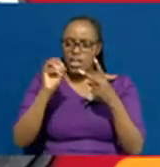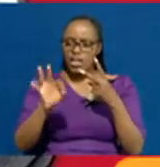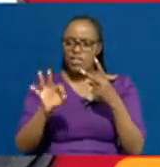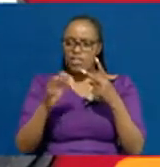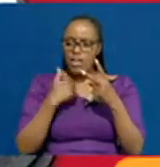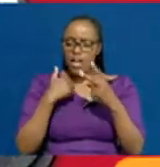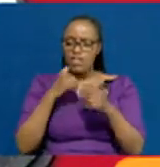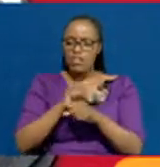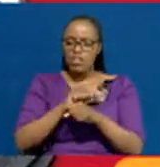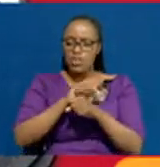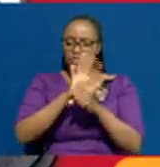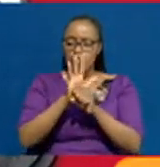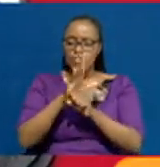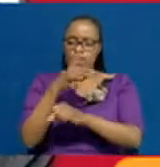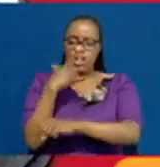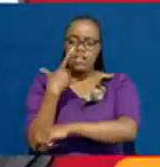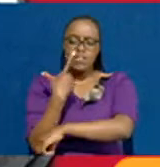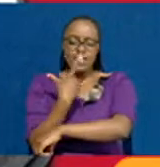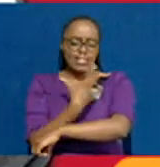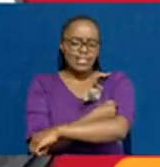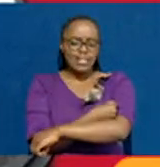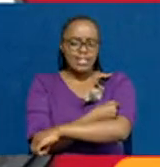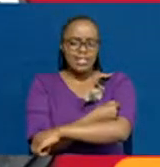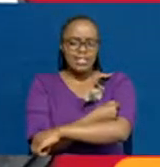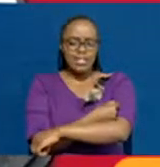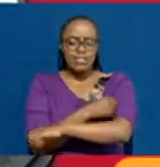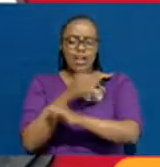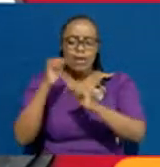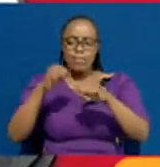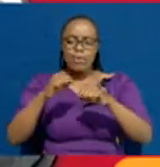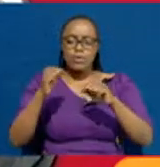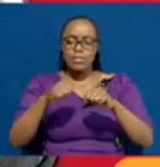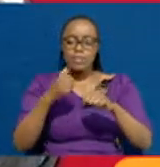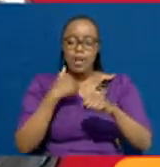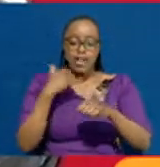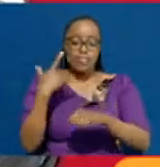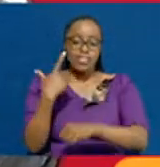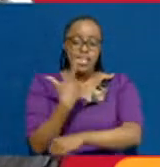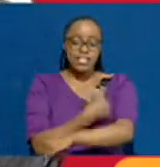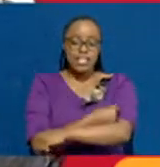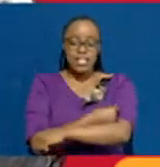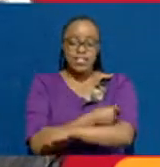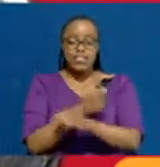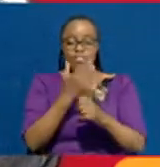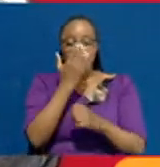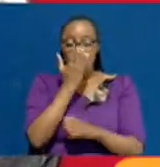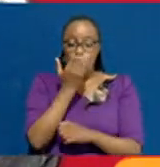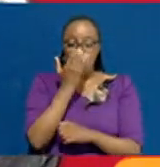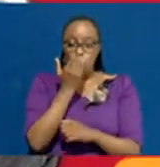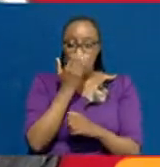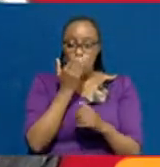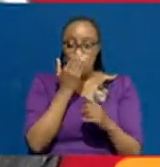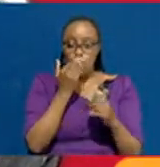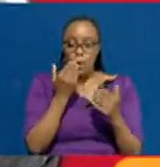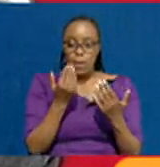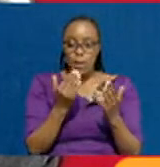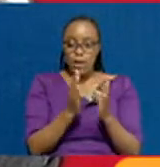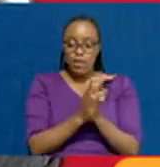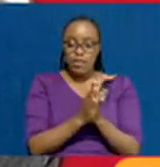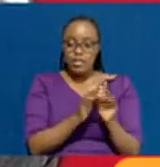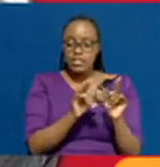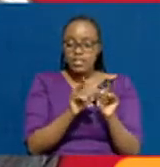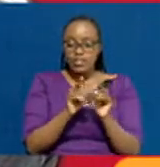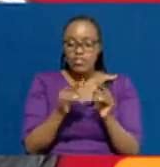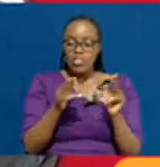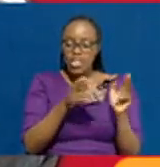are COVID vaccines, can we also get vaccines for common colds and